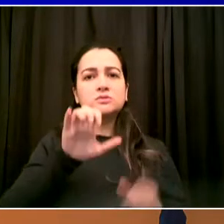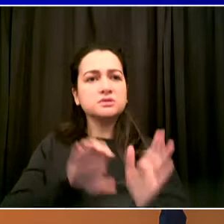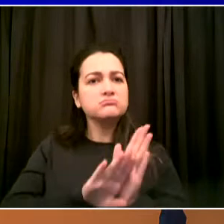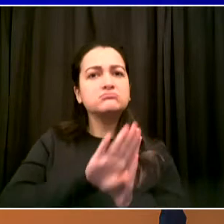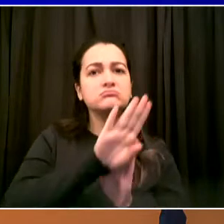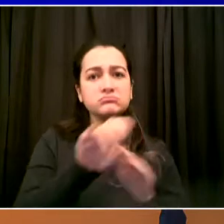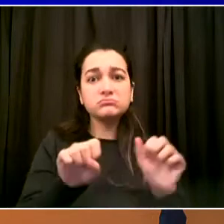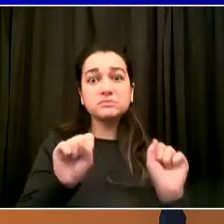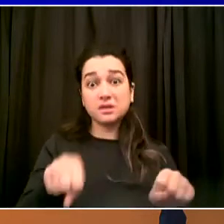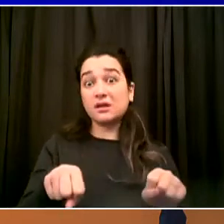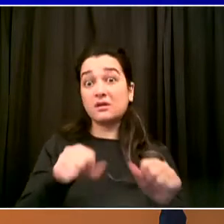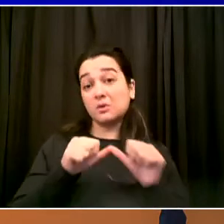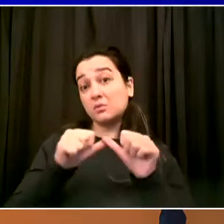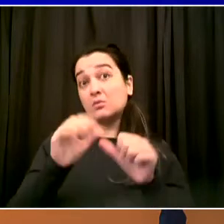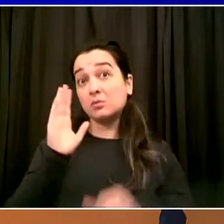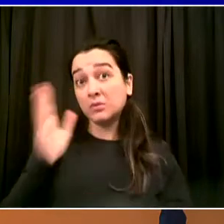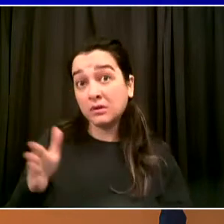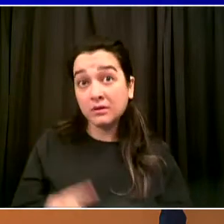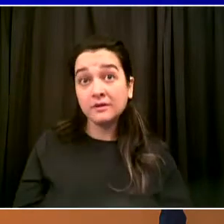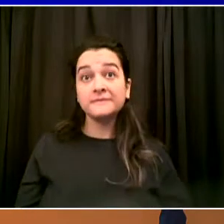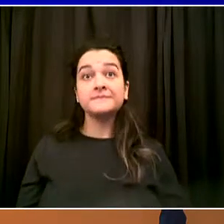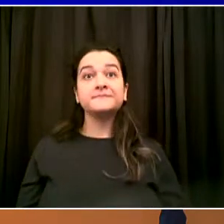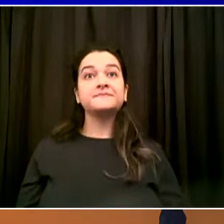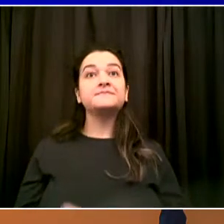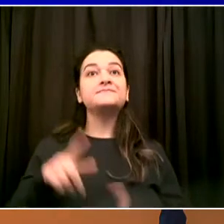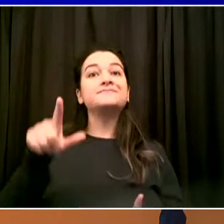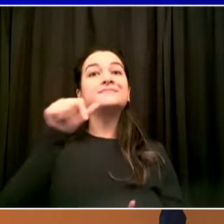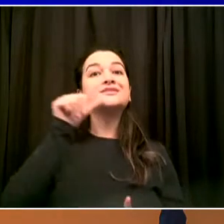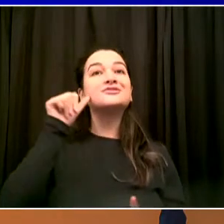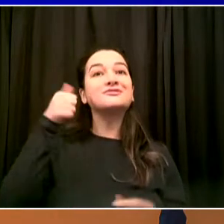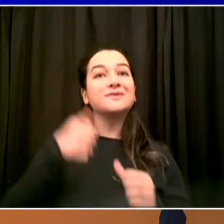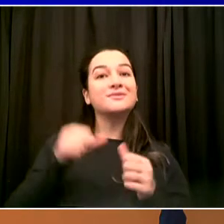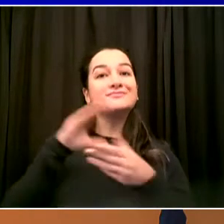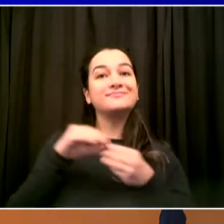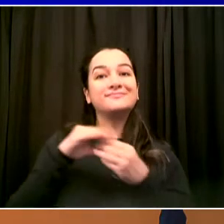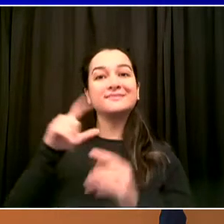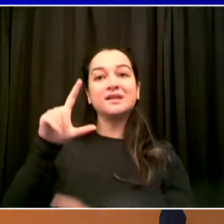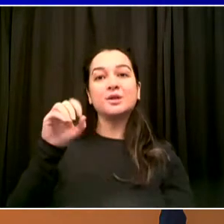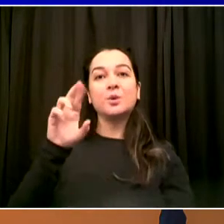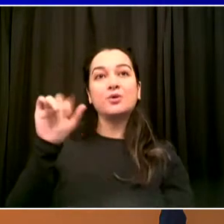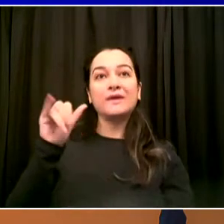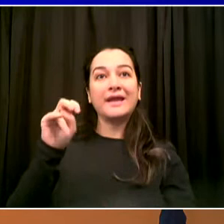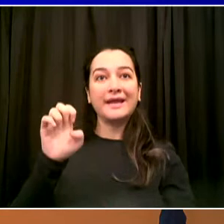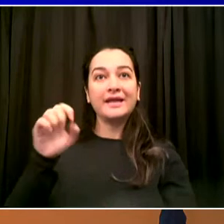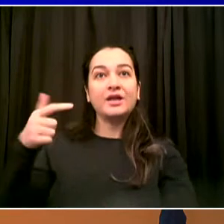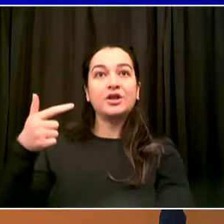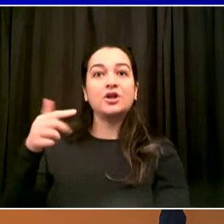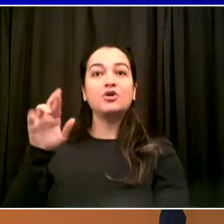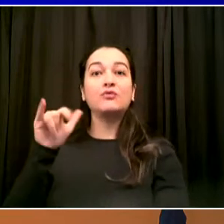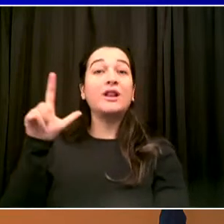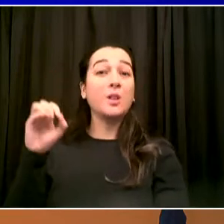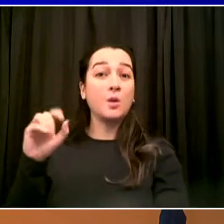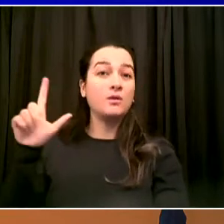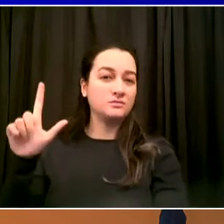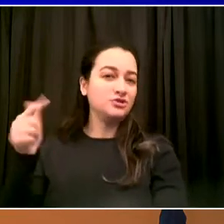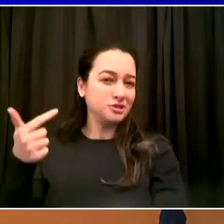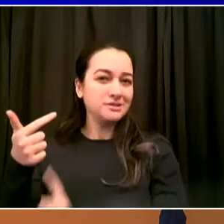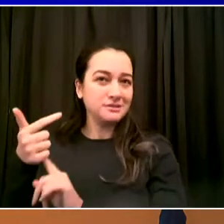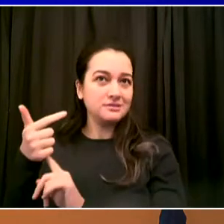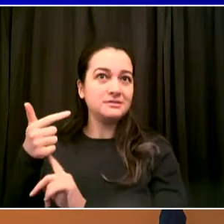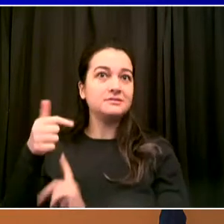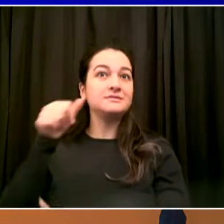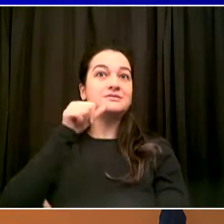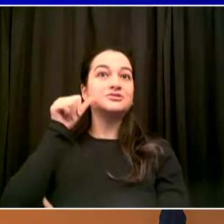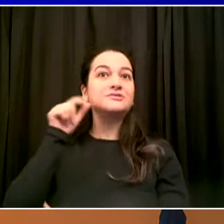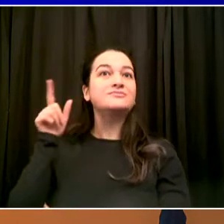the extraordinarily exciting new investments at Kennedy Airport that will reach the Southeast Queens community. This is the shape of things